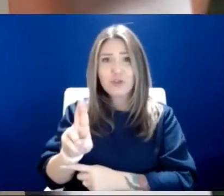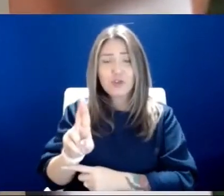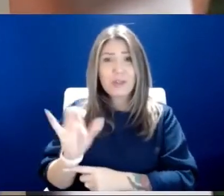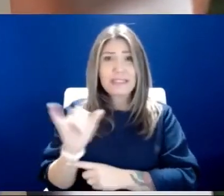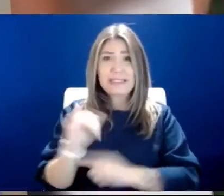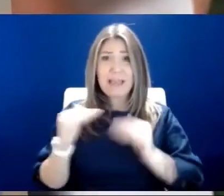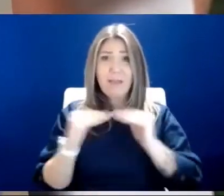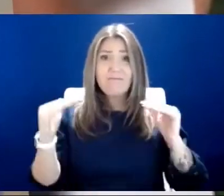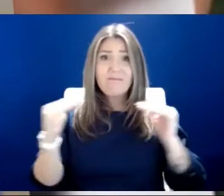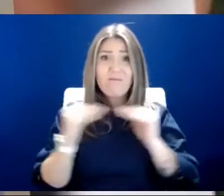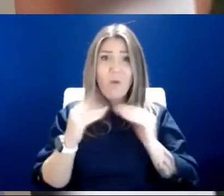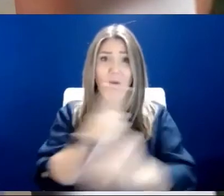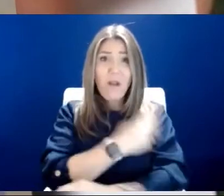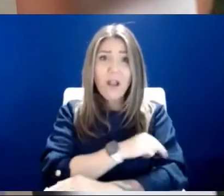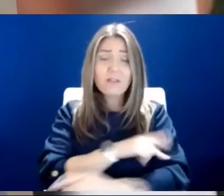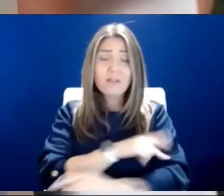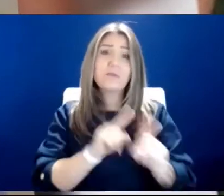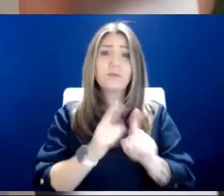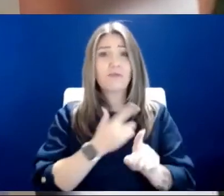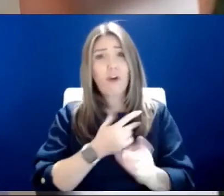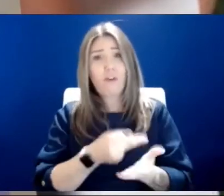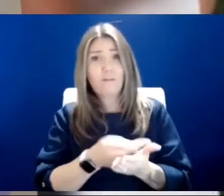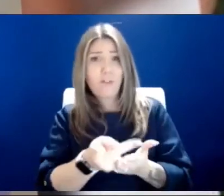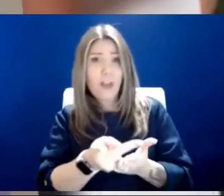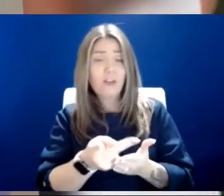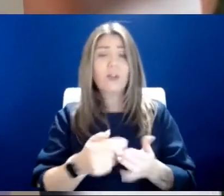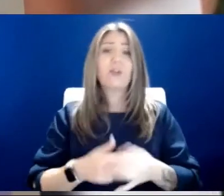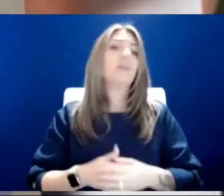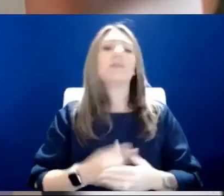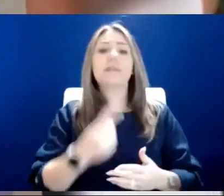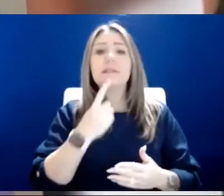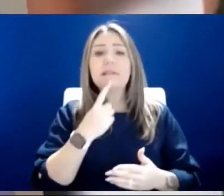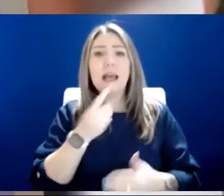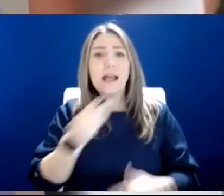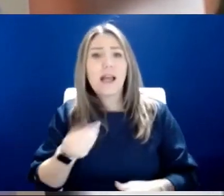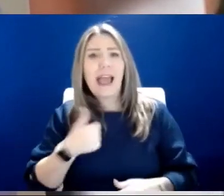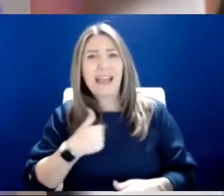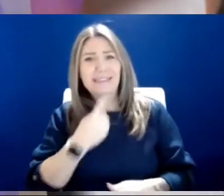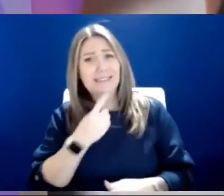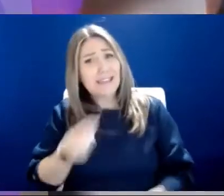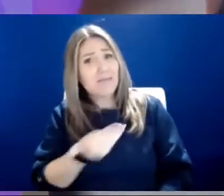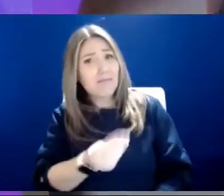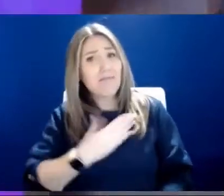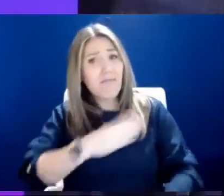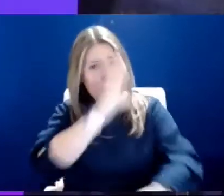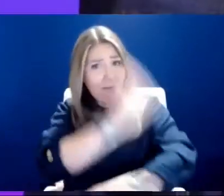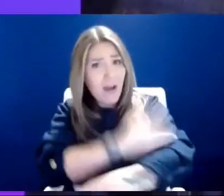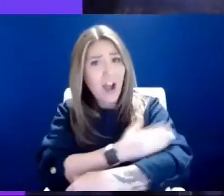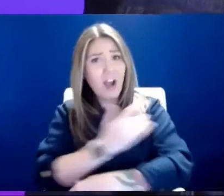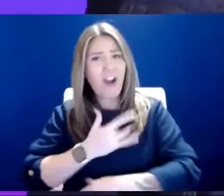also in heart failure. I said, give him the heart, I'm an old man,